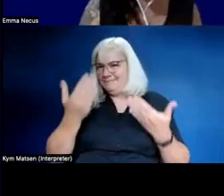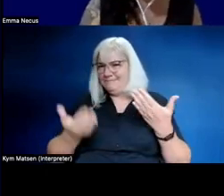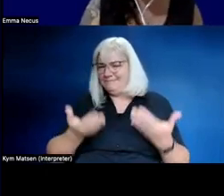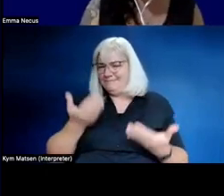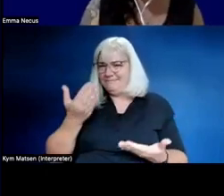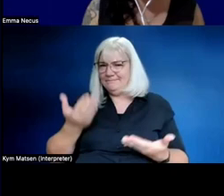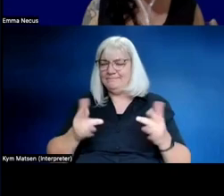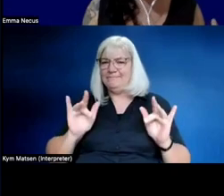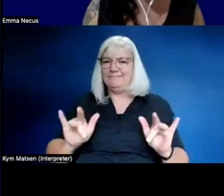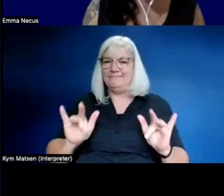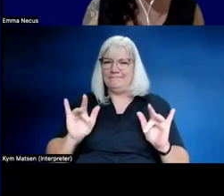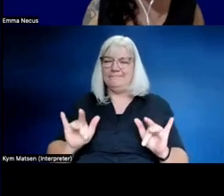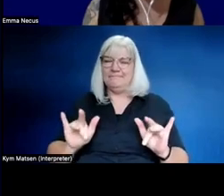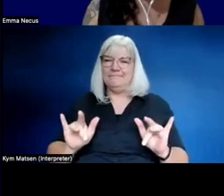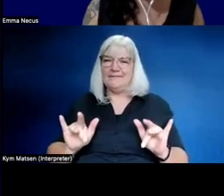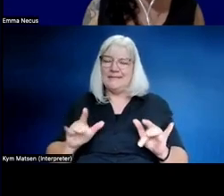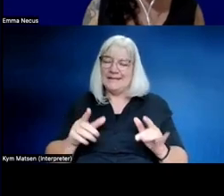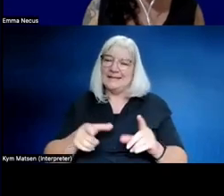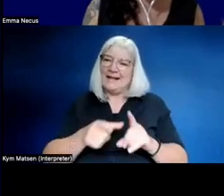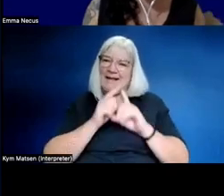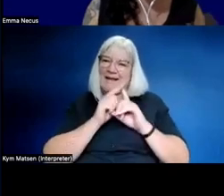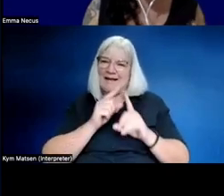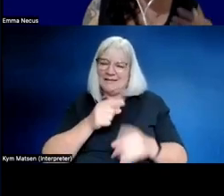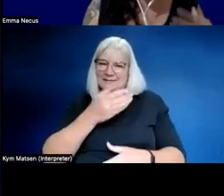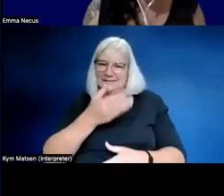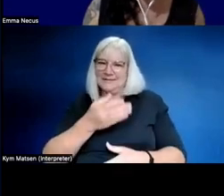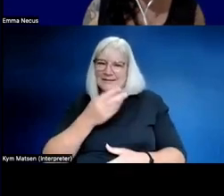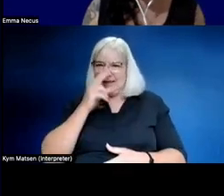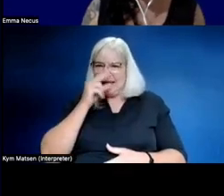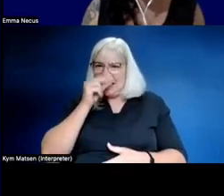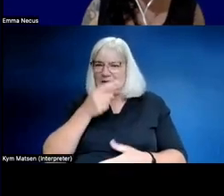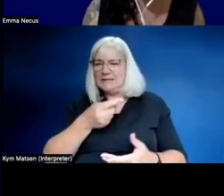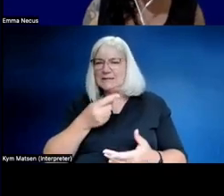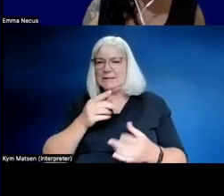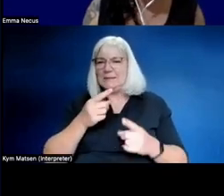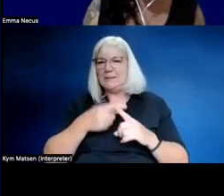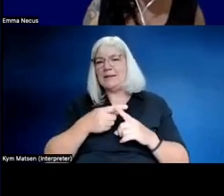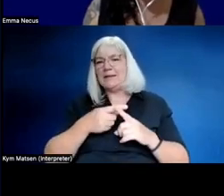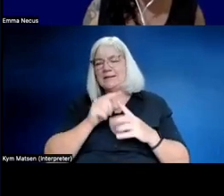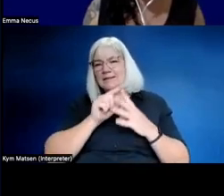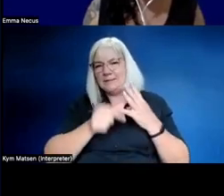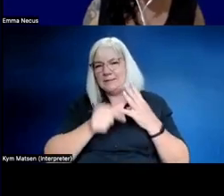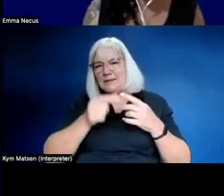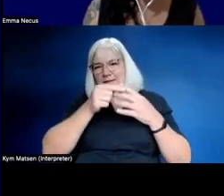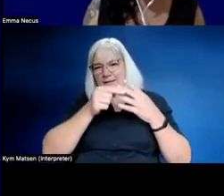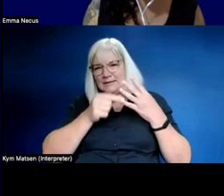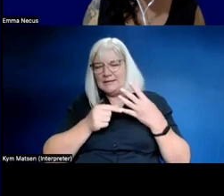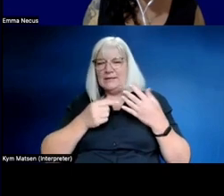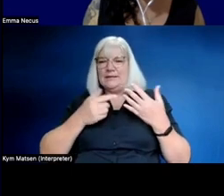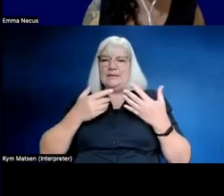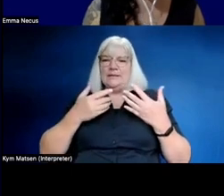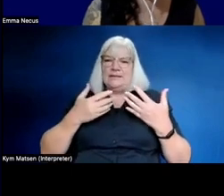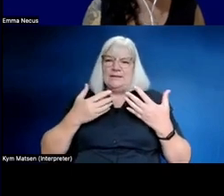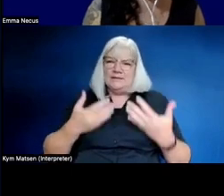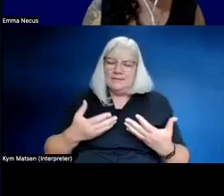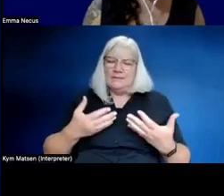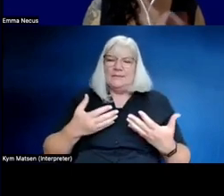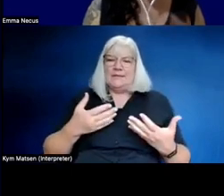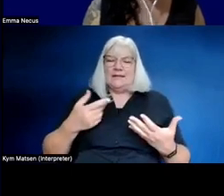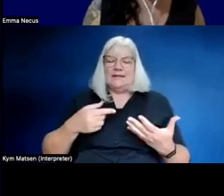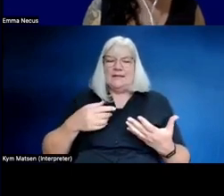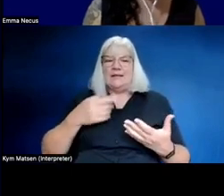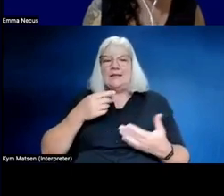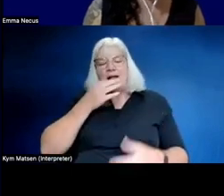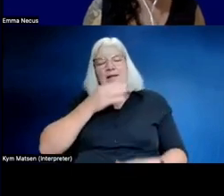it's challenging with a child this age and with this level of disability to ask them what they see to create the assessment and to